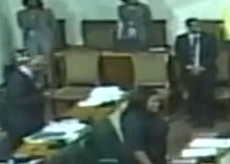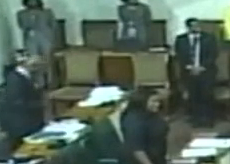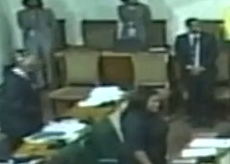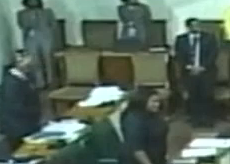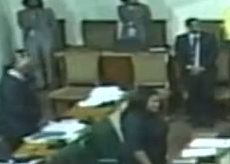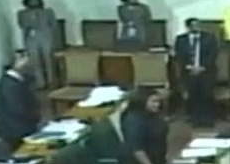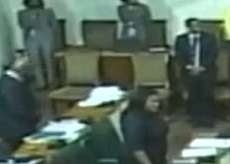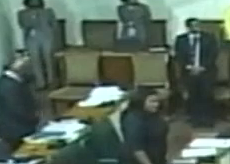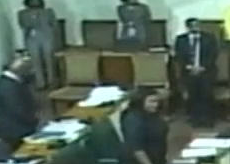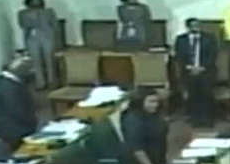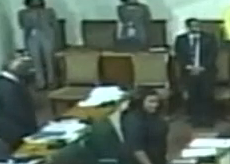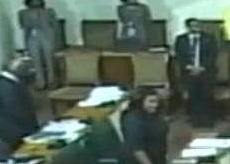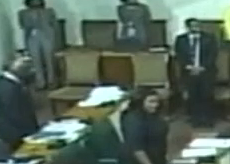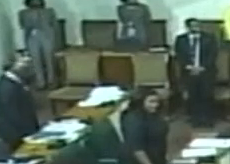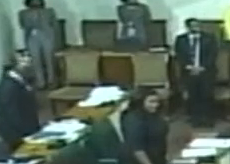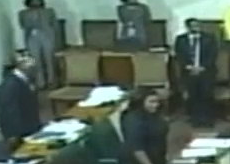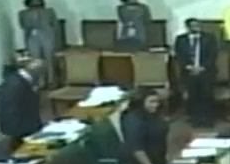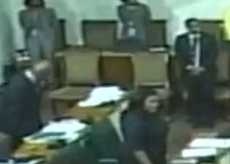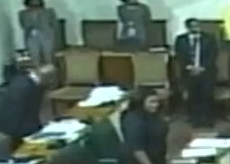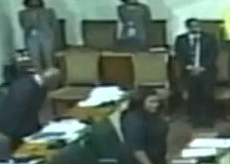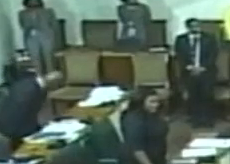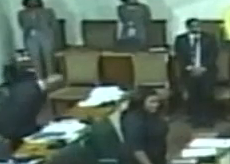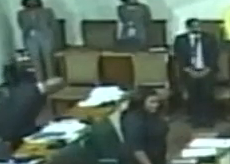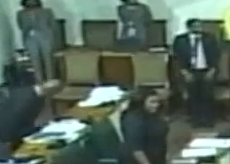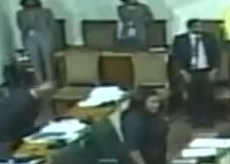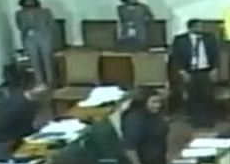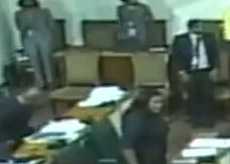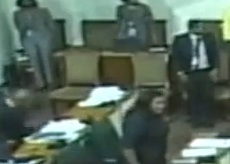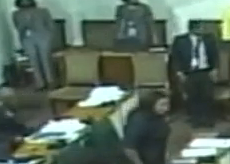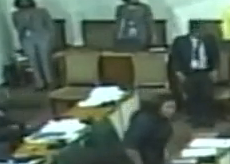And light perpetually shine upon them.